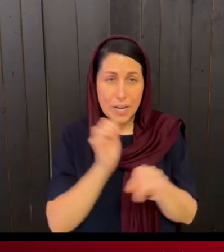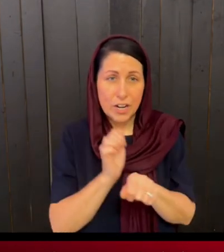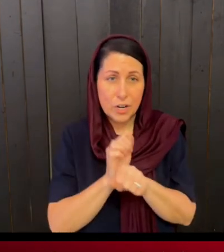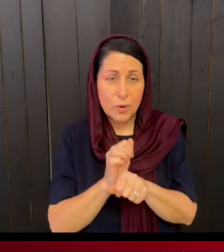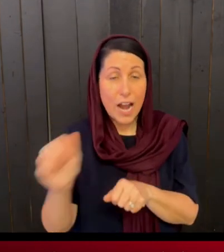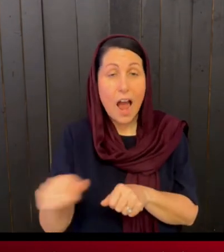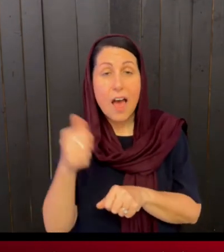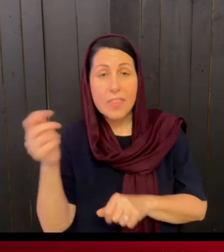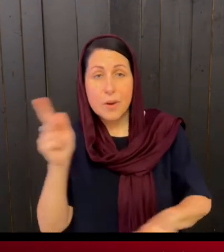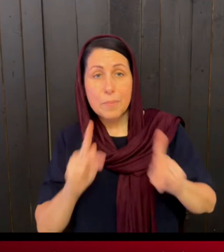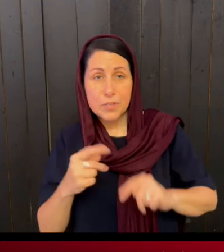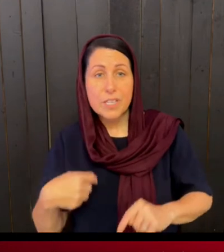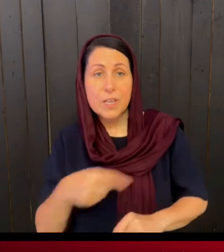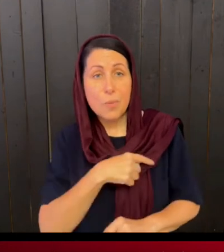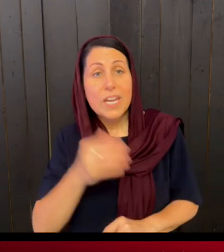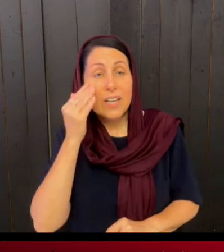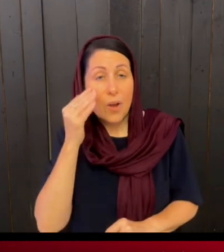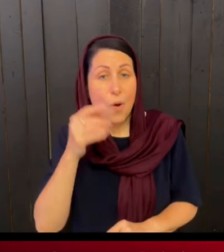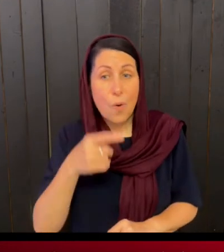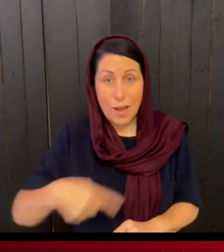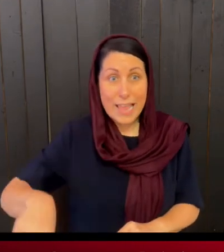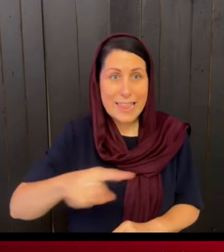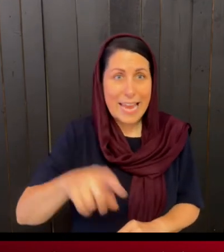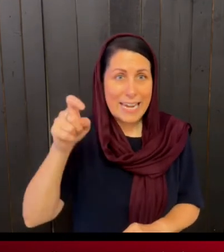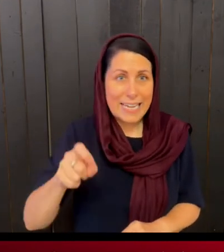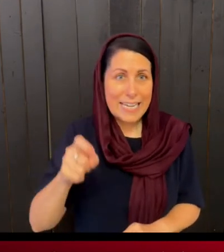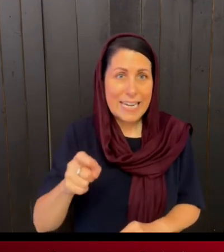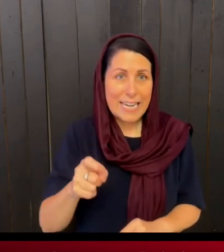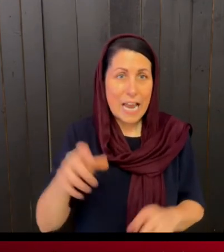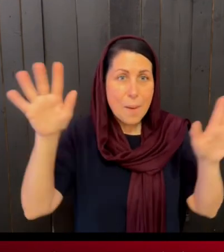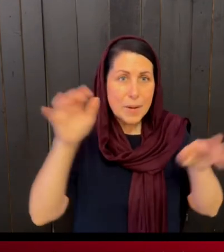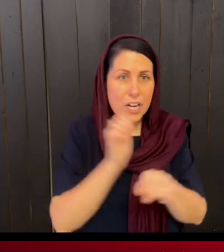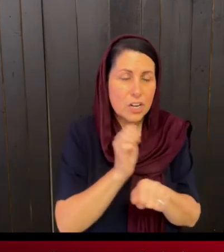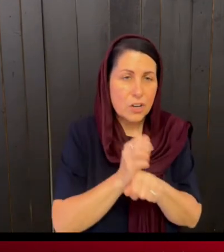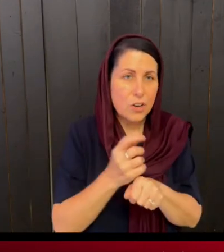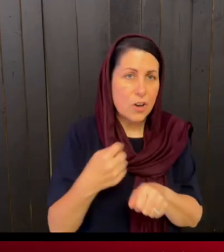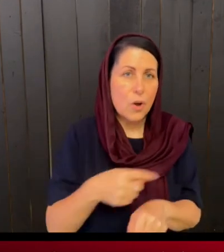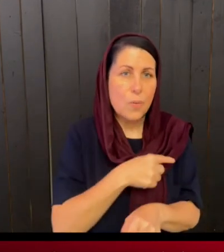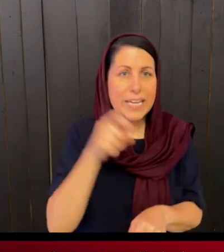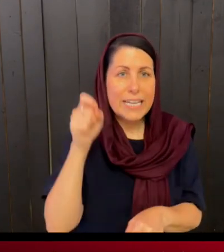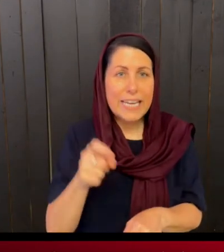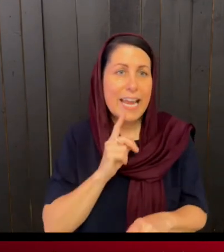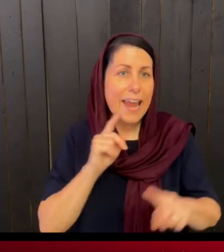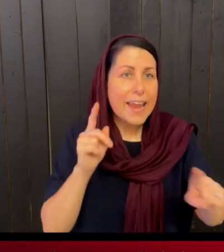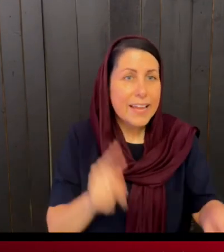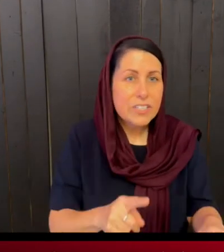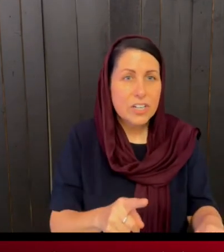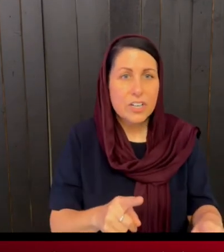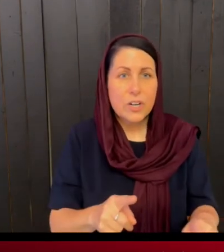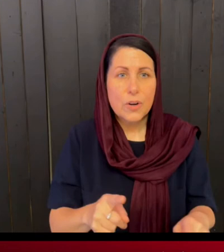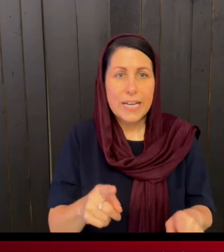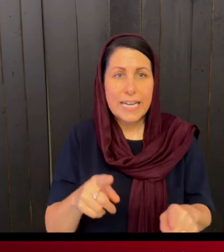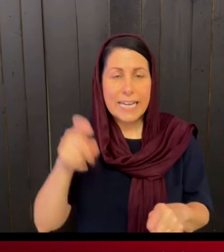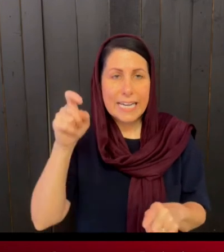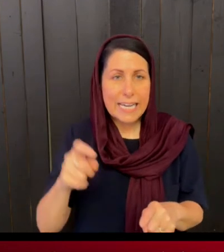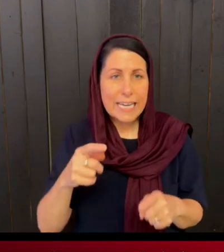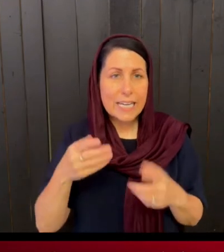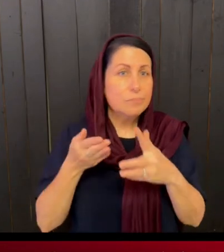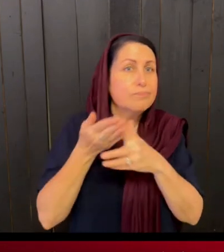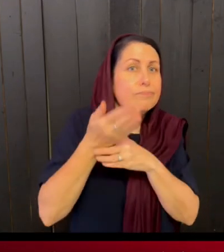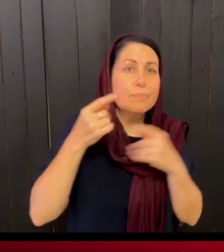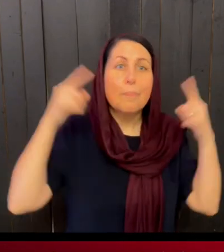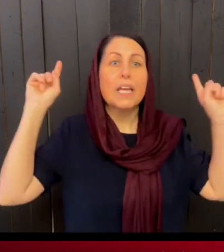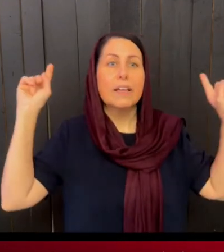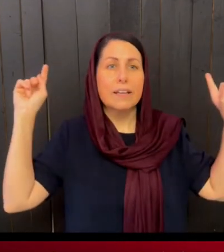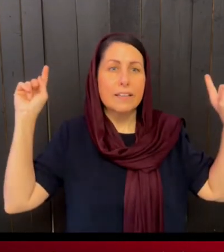miracle, or we need an answer or a breakthrough. These things just happen. It's life. It's a part of life. But